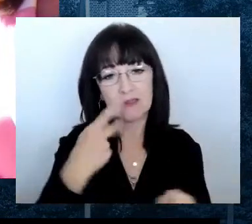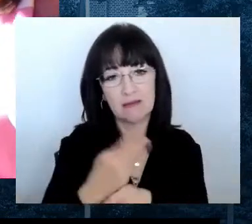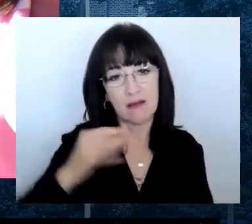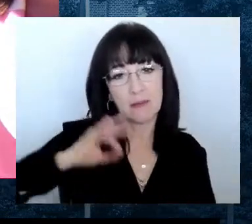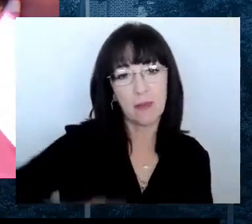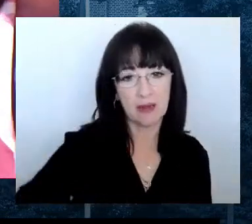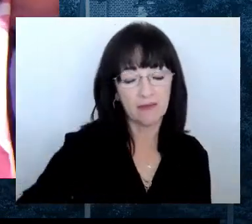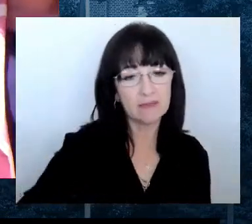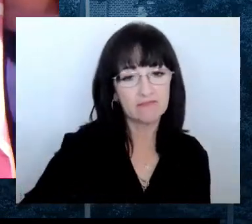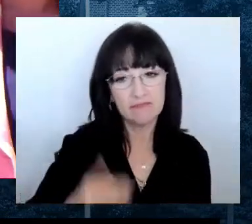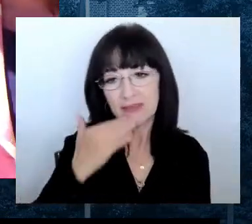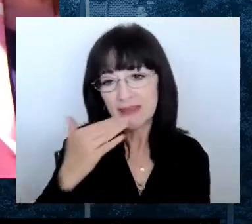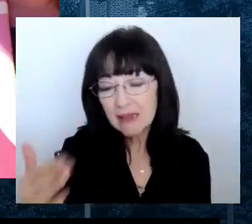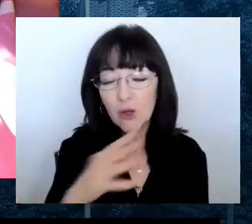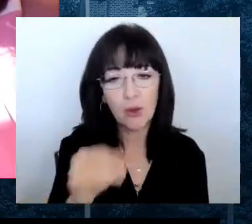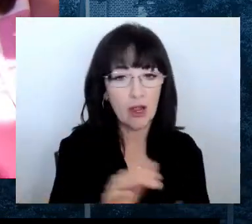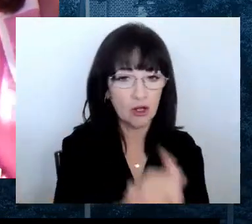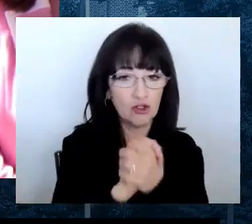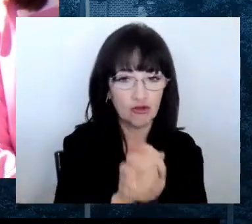of you.